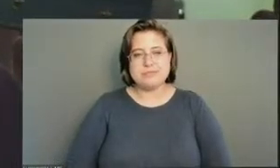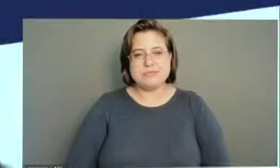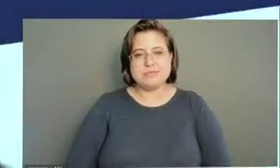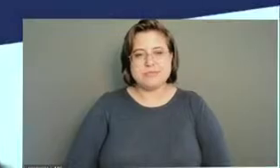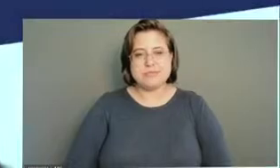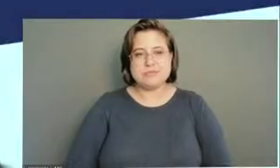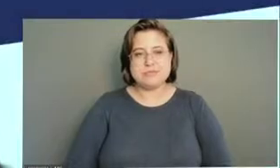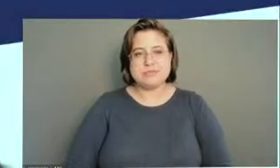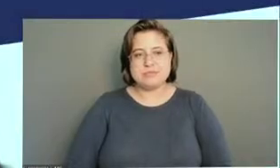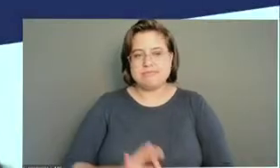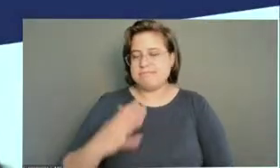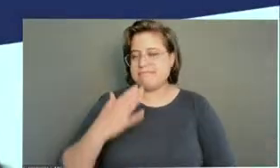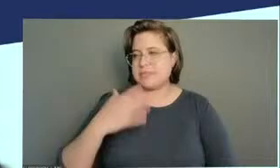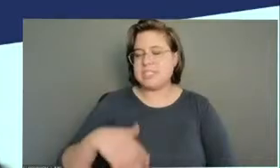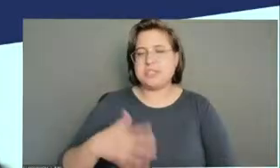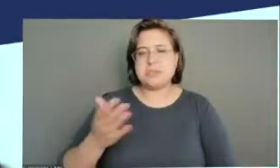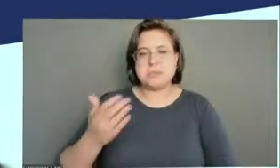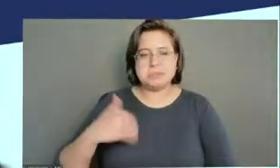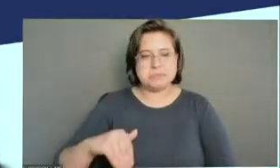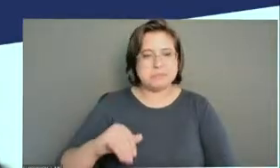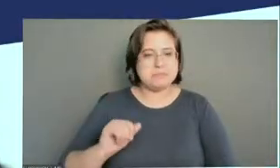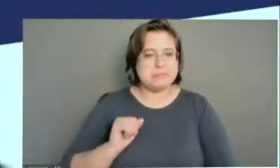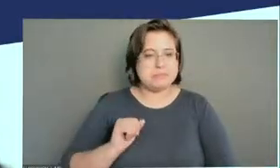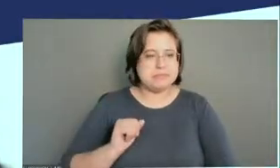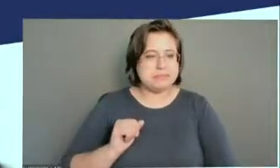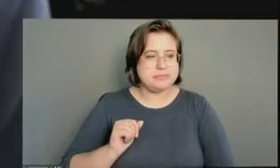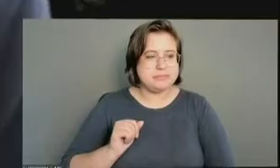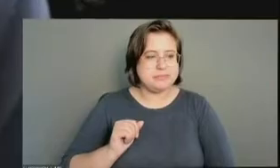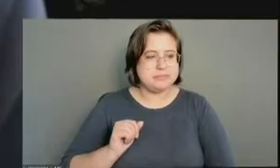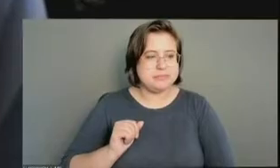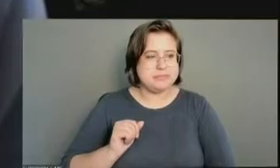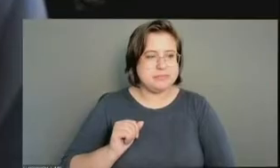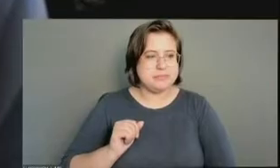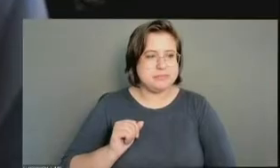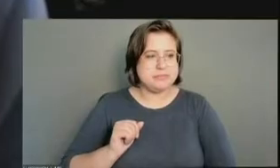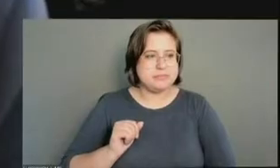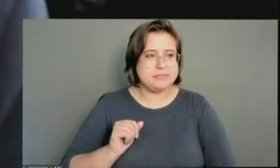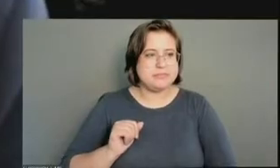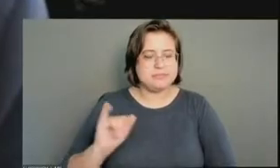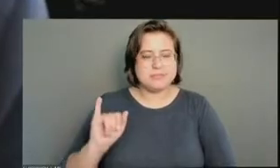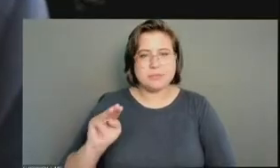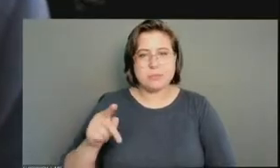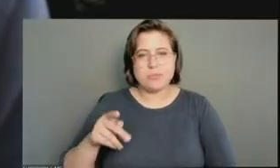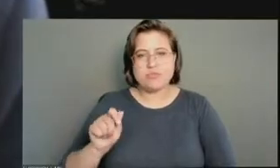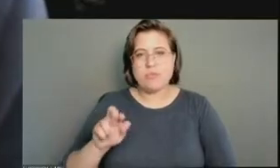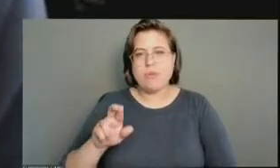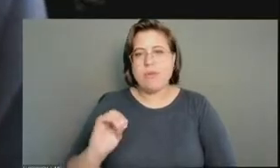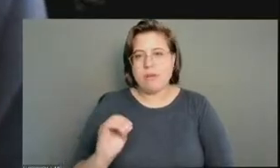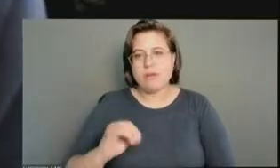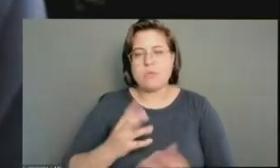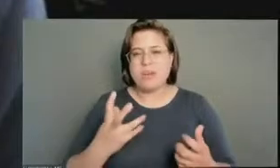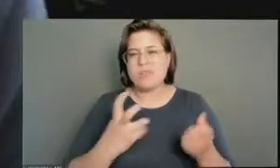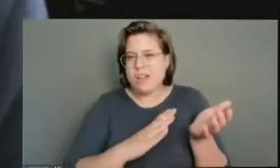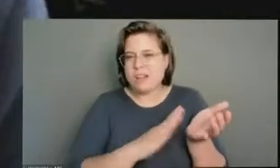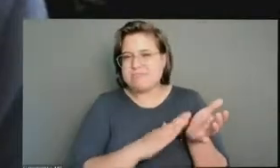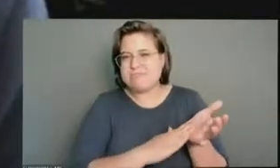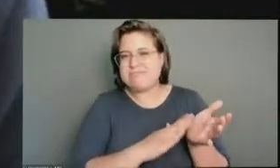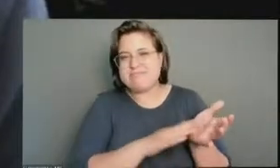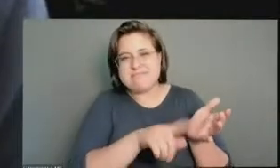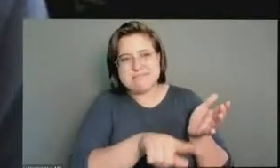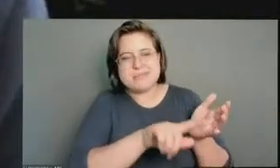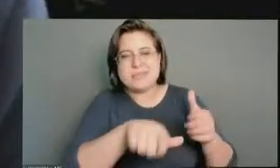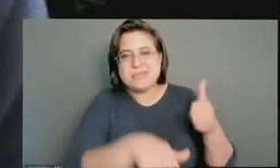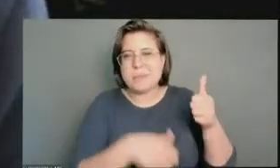Thank you, Mr. Toronzo. Mr. Imperato, please. Yeah, I just wanted to commend the subcommittee for the